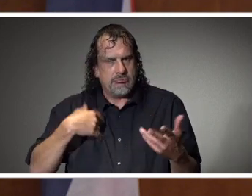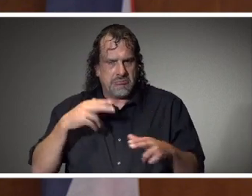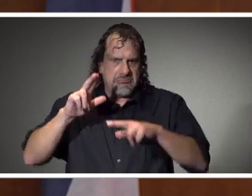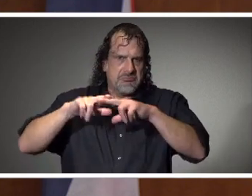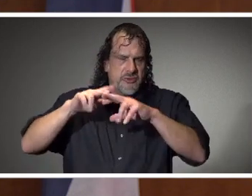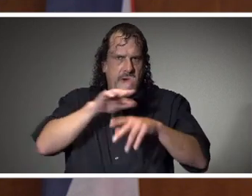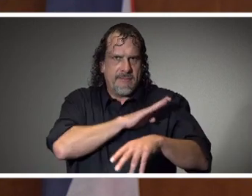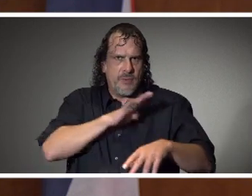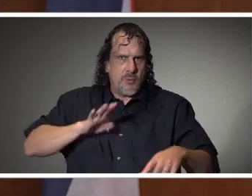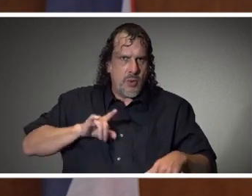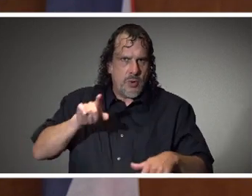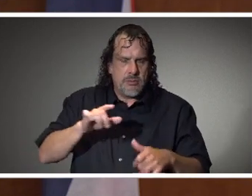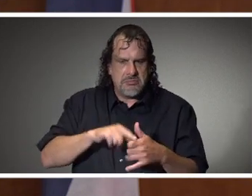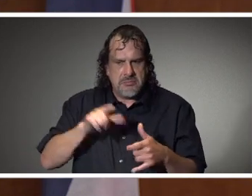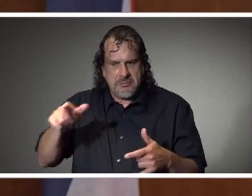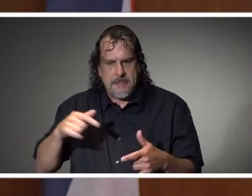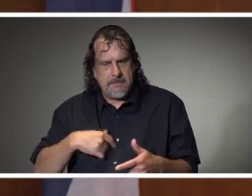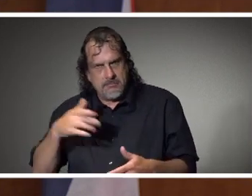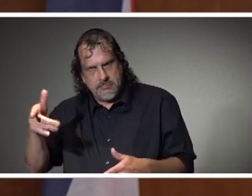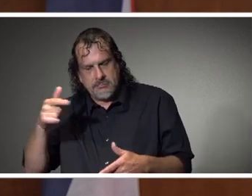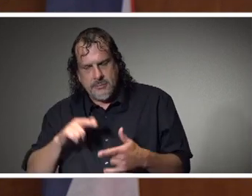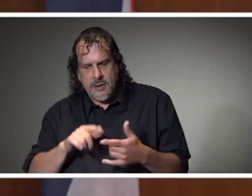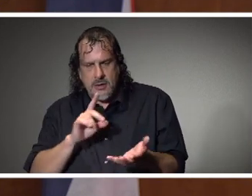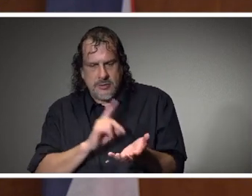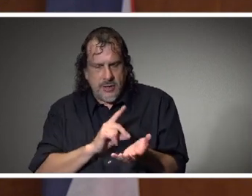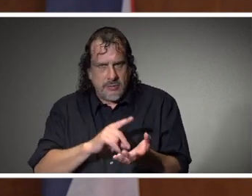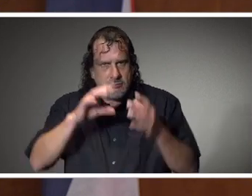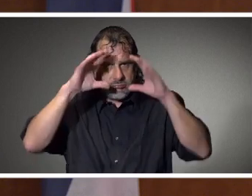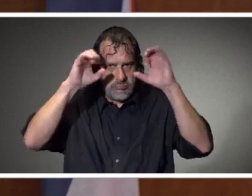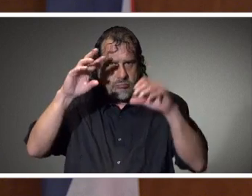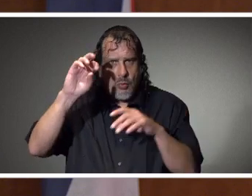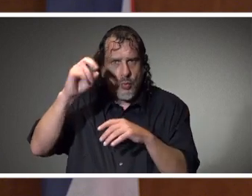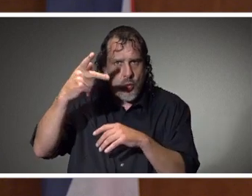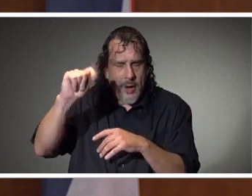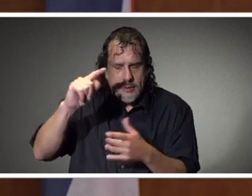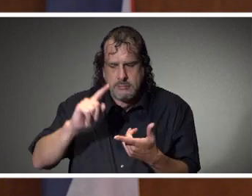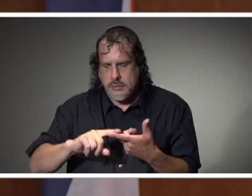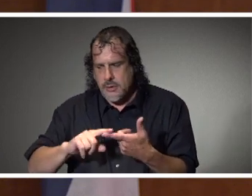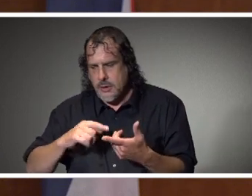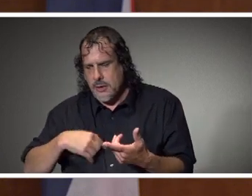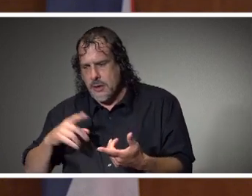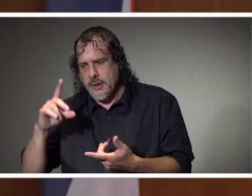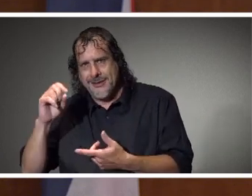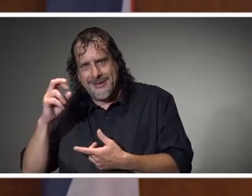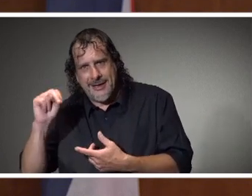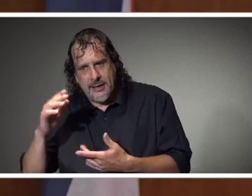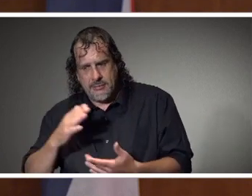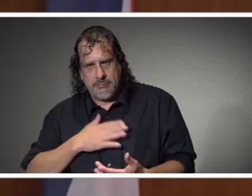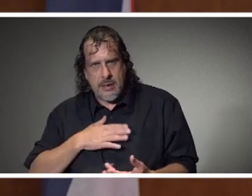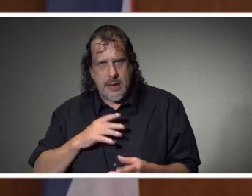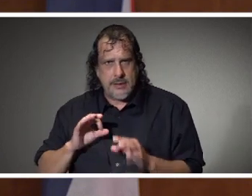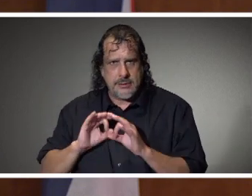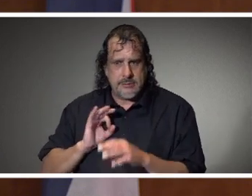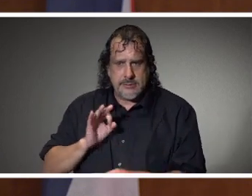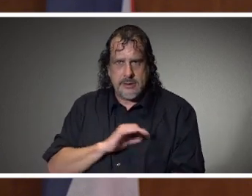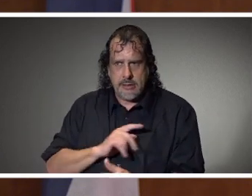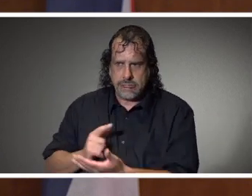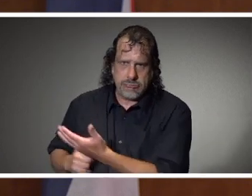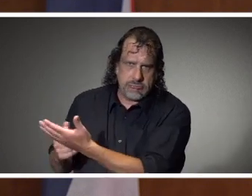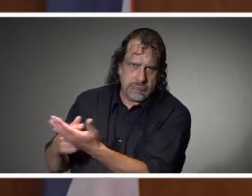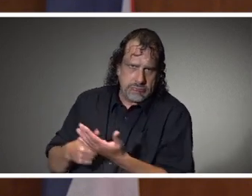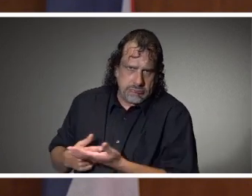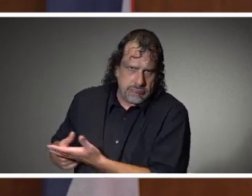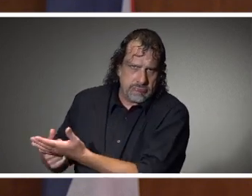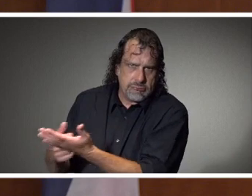well. And I know Dr. Wright and Dr. Dean and my staff have worked very, very